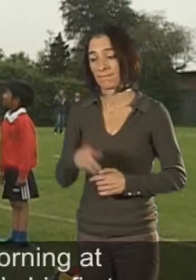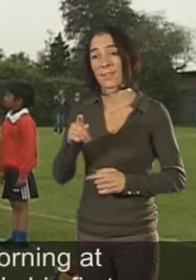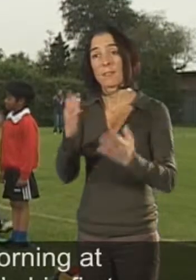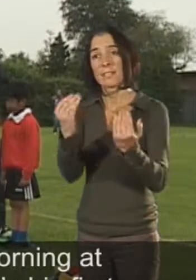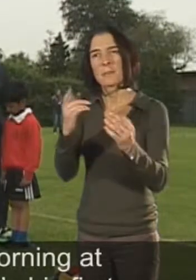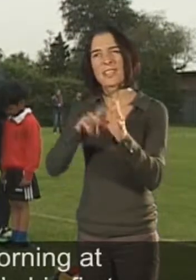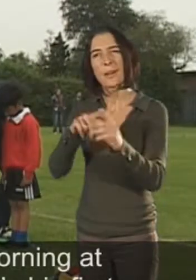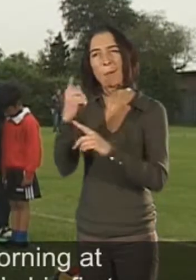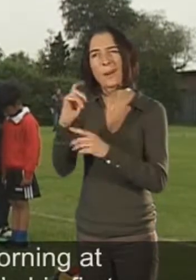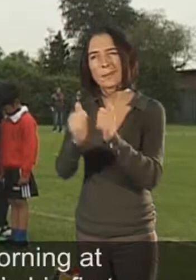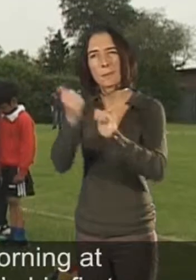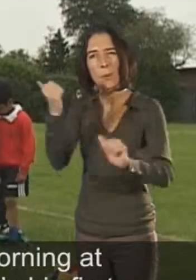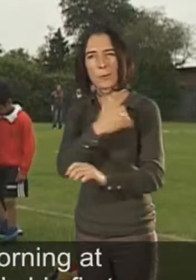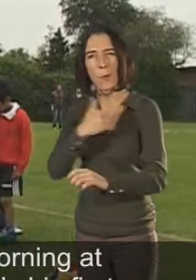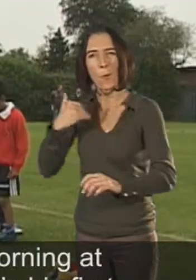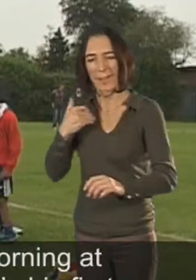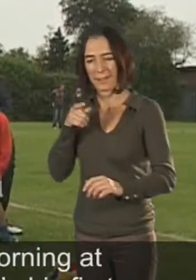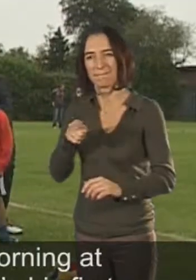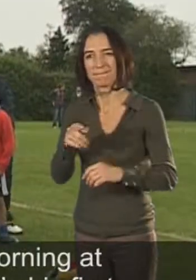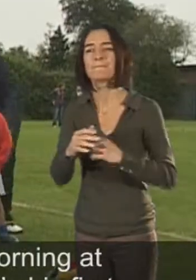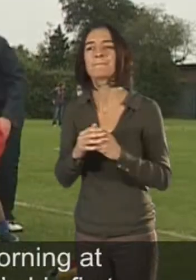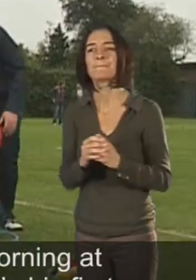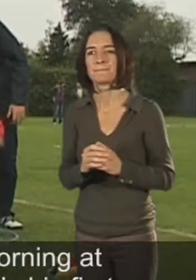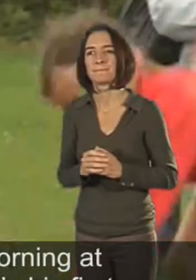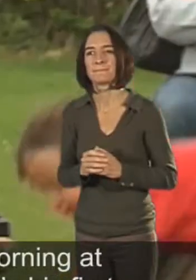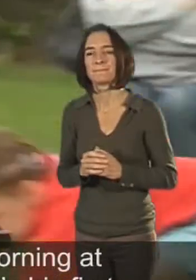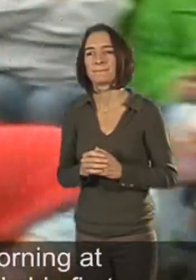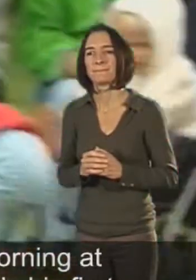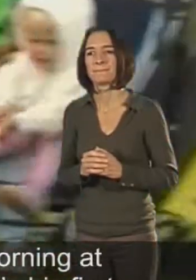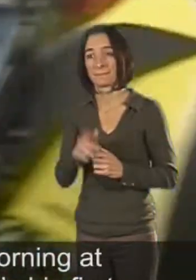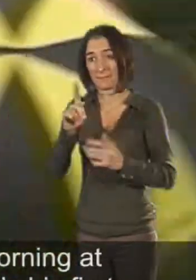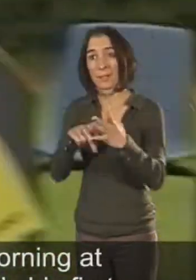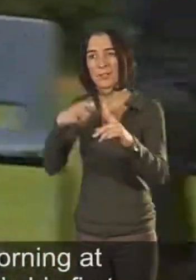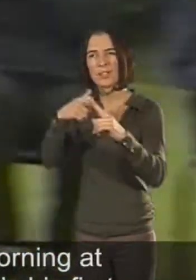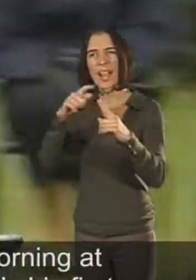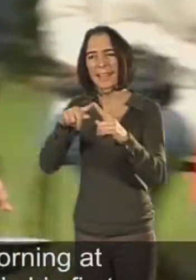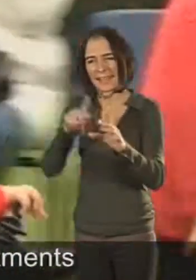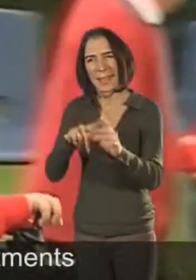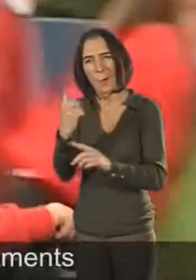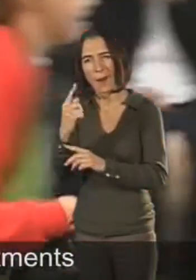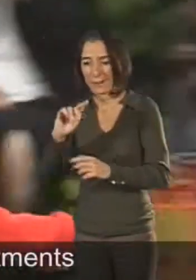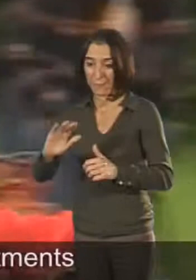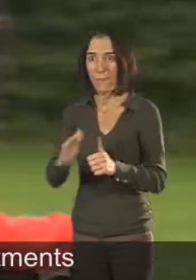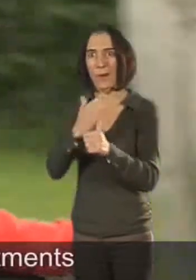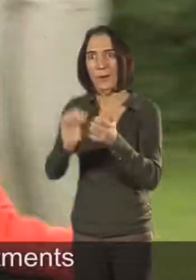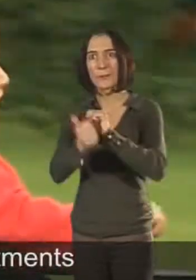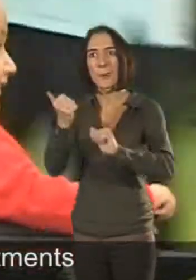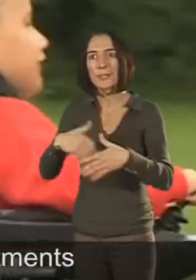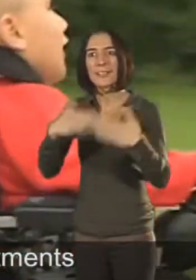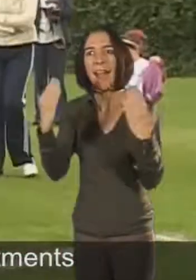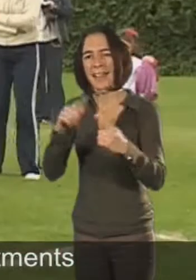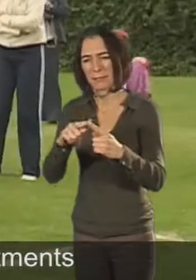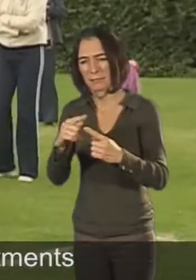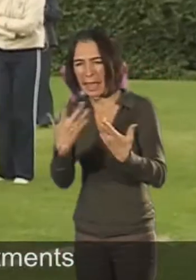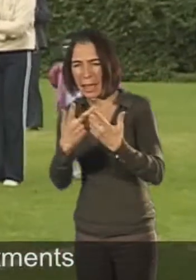It's reception and Year 1 sports morning at Shelton Infants. Jake is in Year 1. It's his first sports day. What